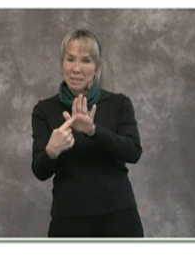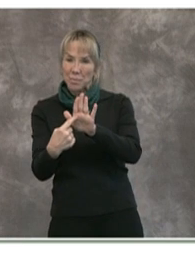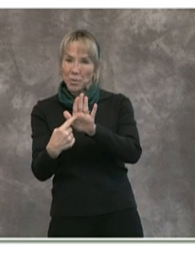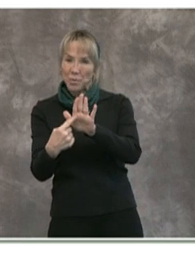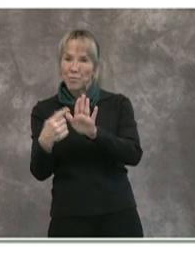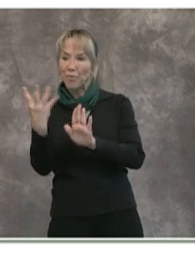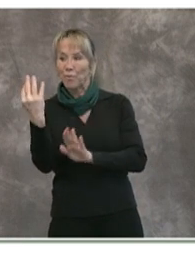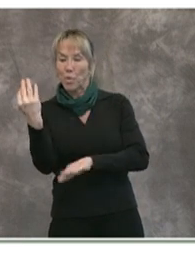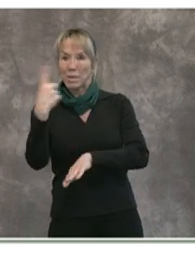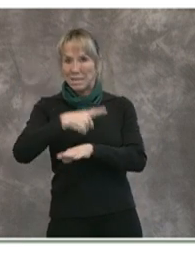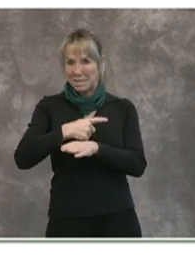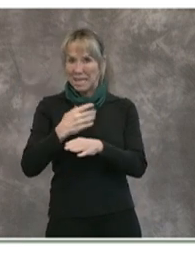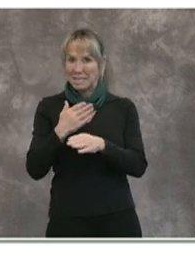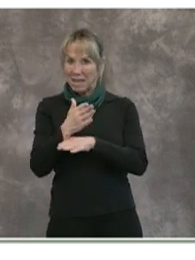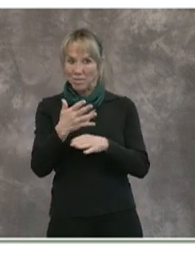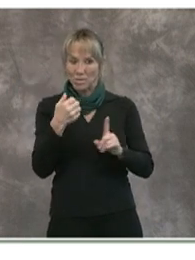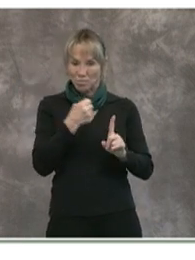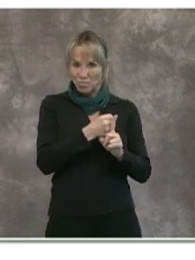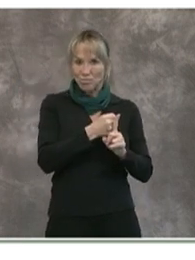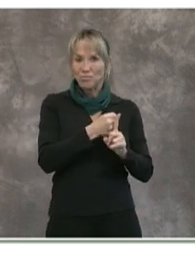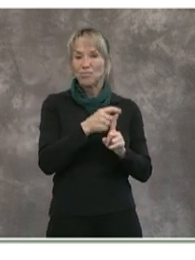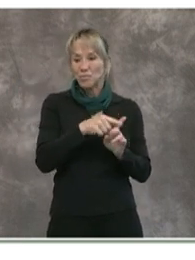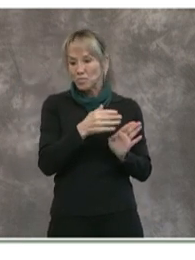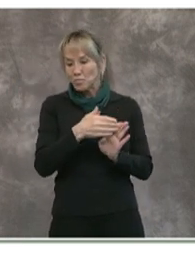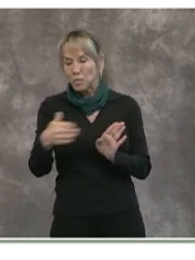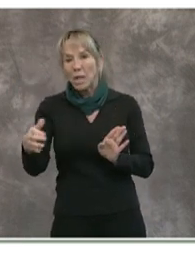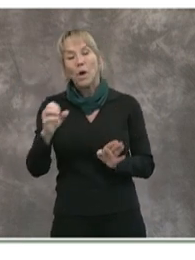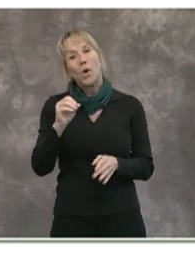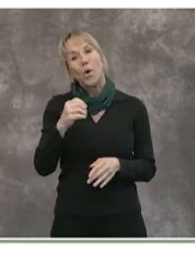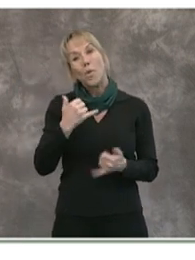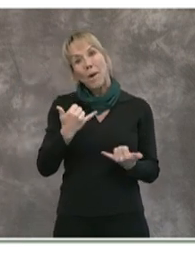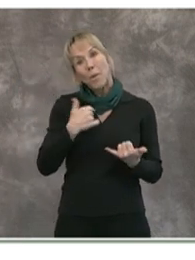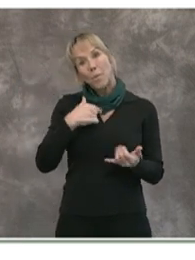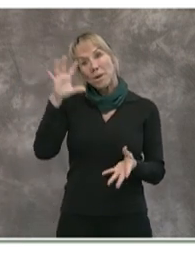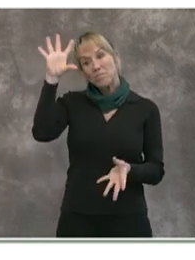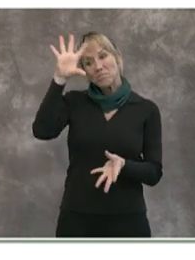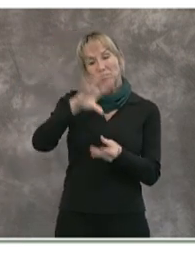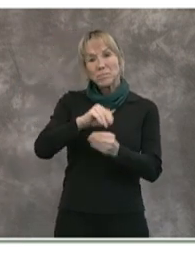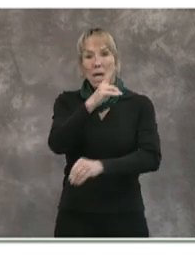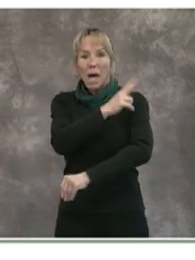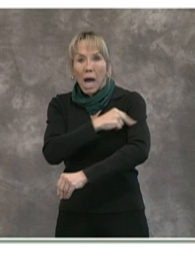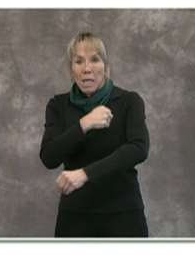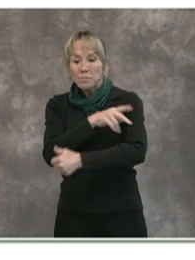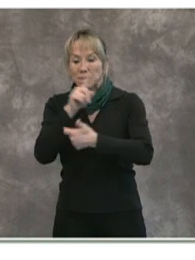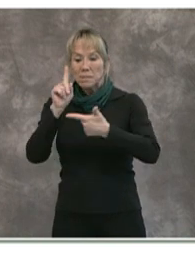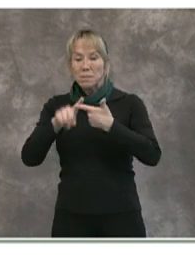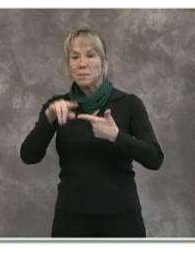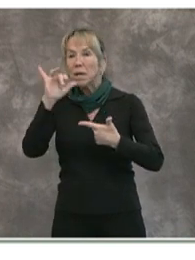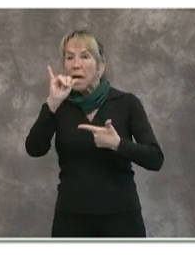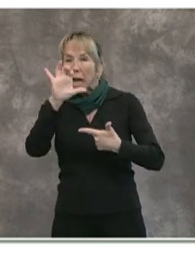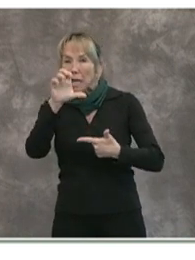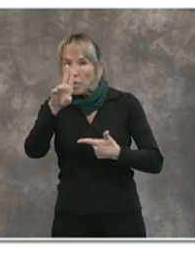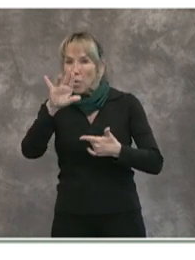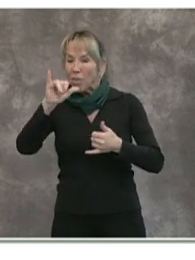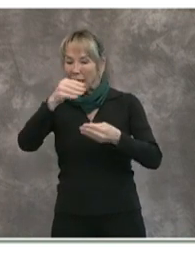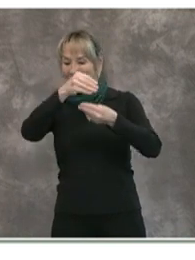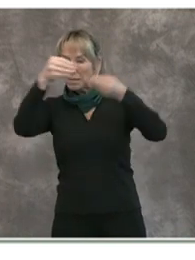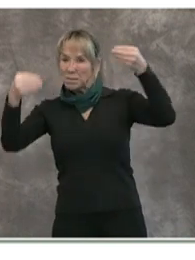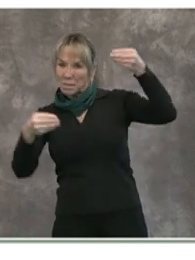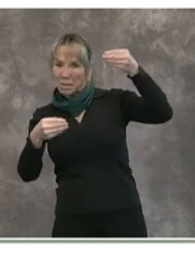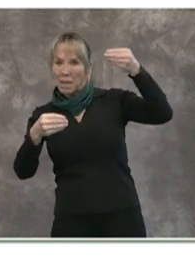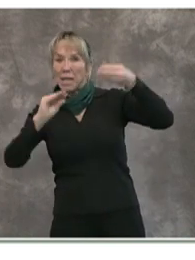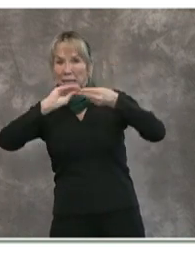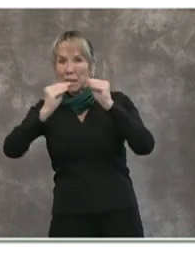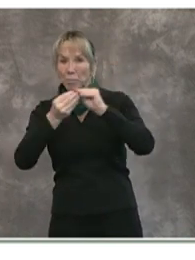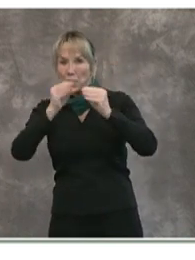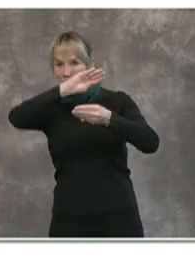estimated, our cumulative hospitalization, along with the ICU numbers, which are a subset of the